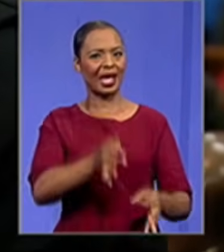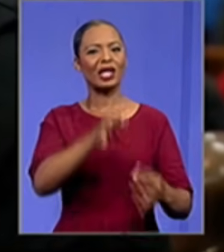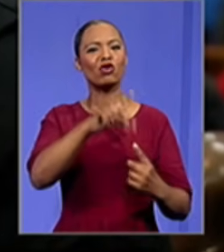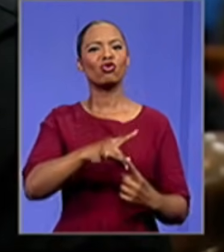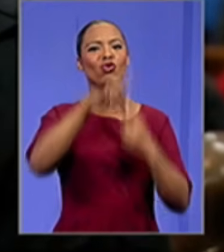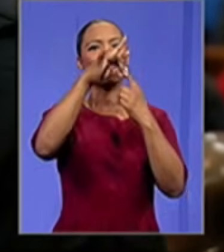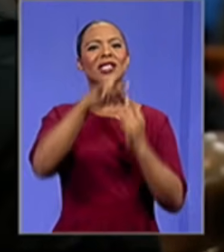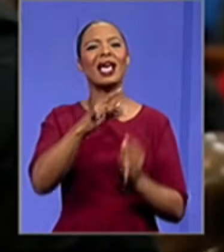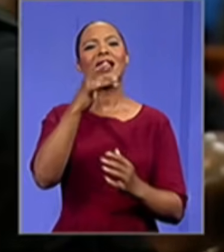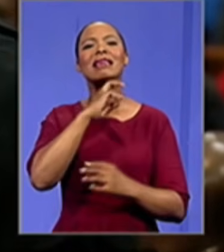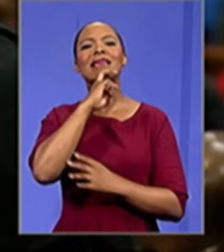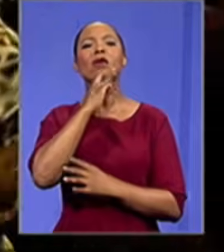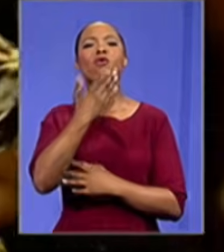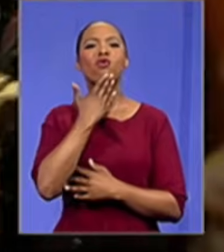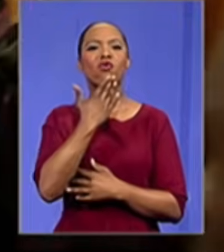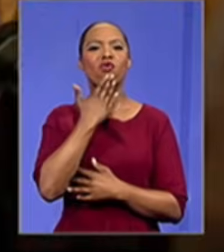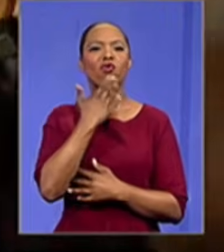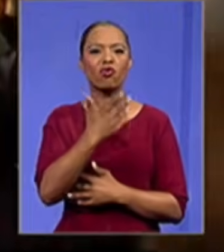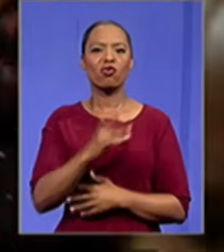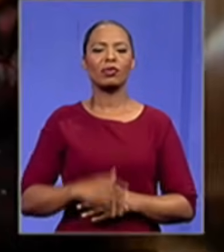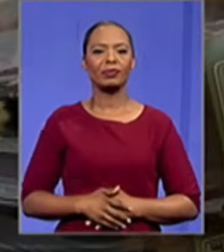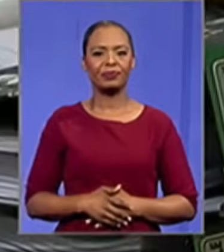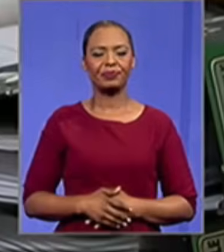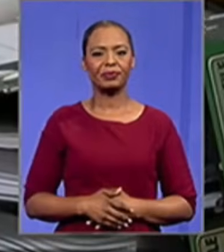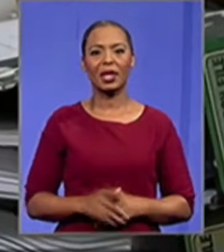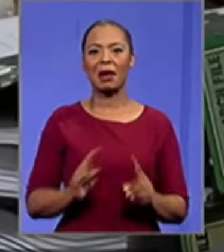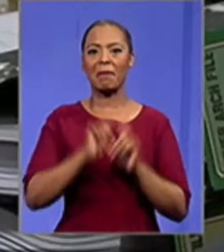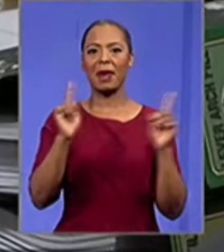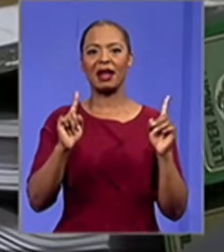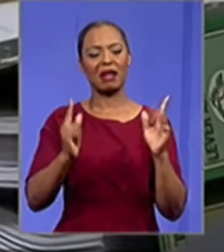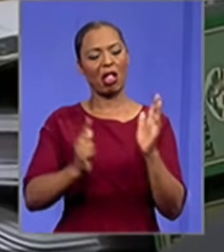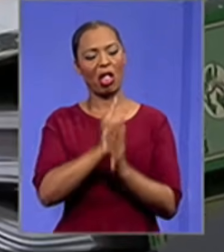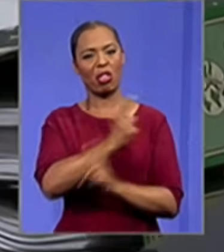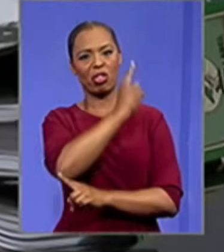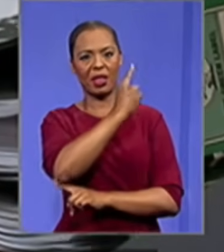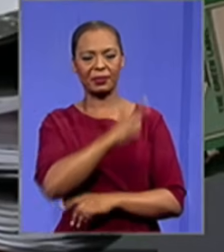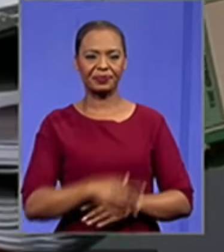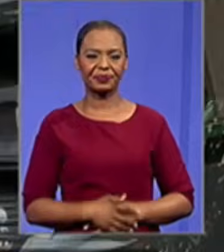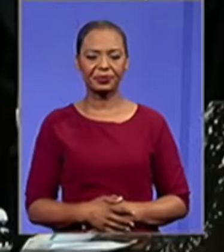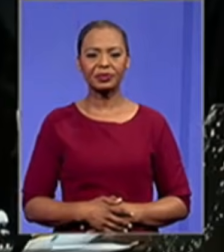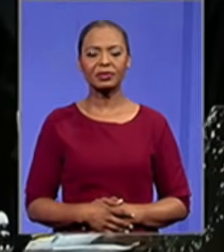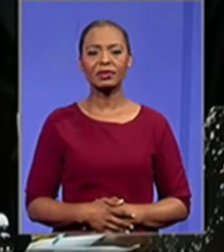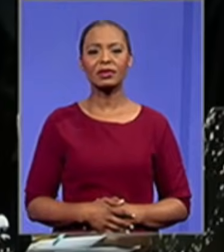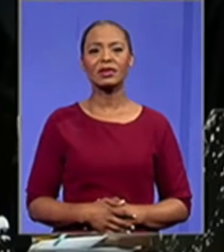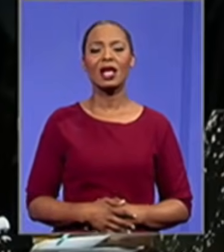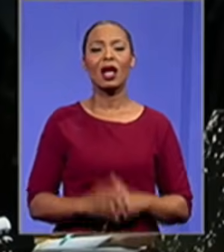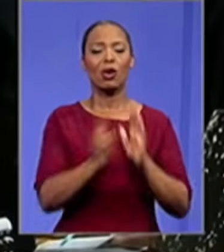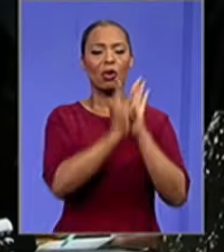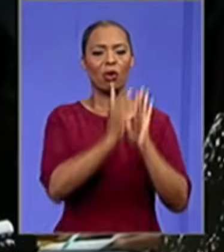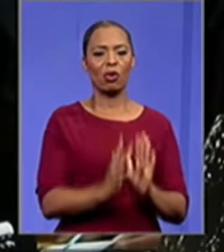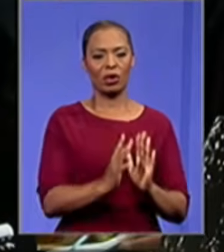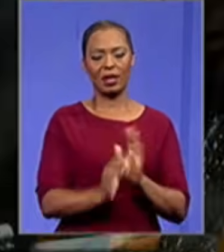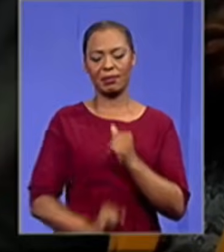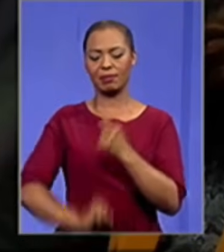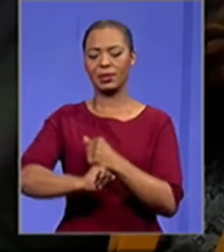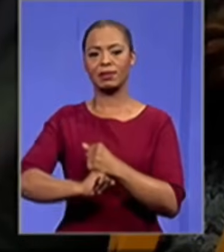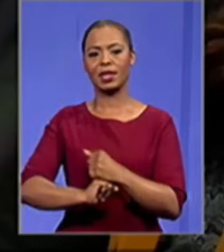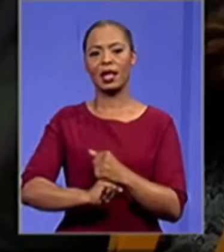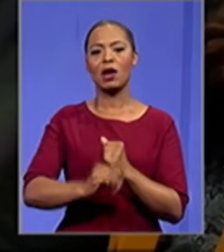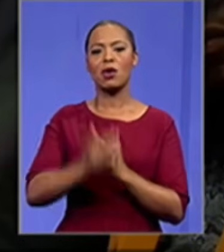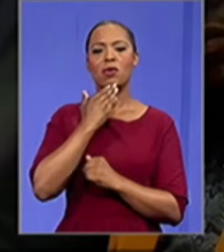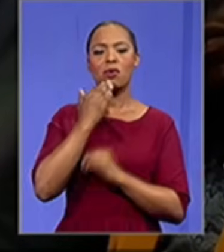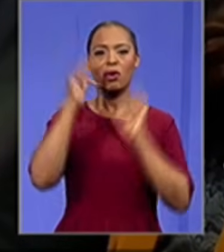from one great king to the other was preserved. Advocate Thabani Masuku o engwe nokeng ke moeledi wa ga Prince Makade ka